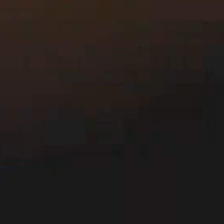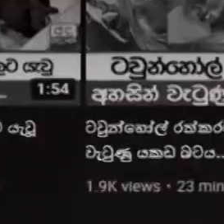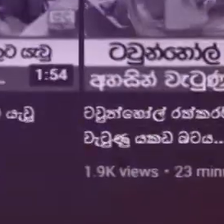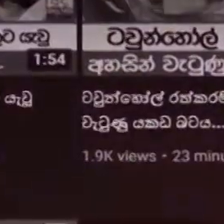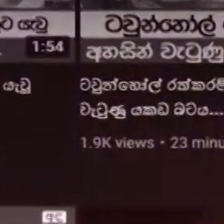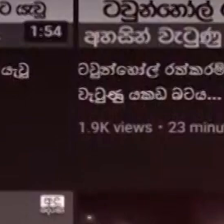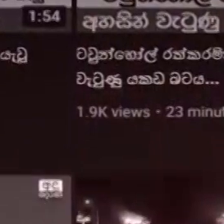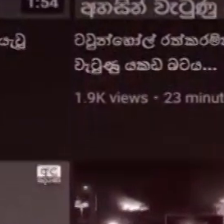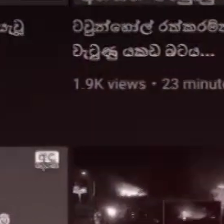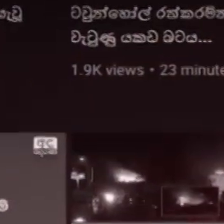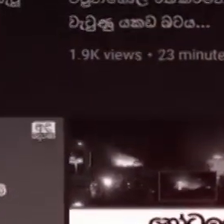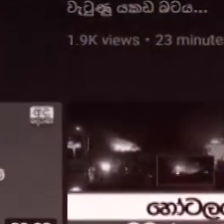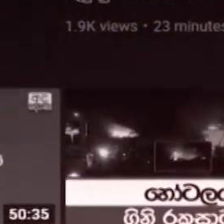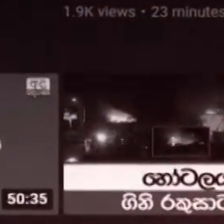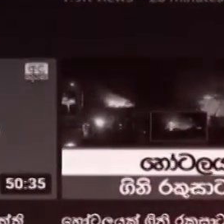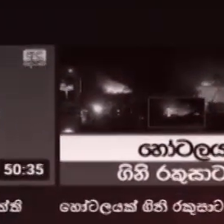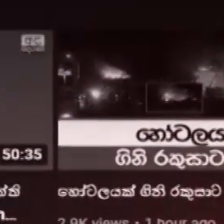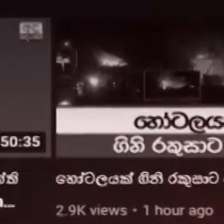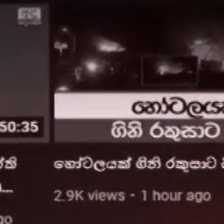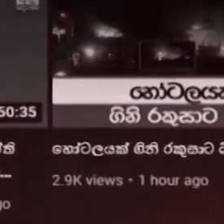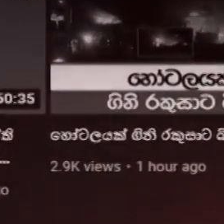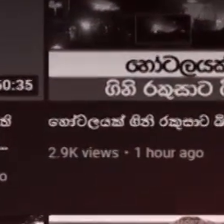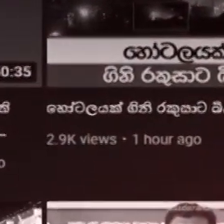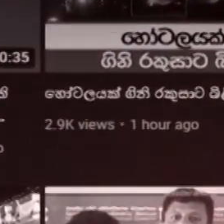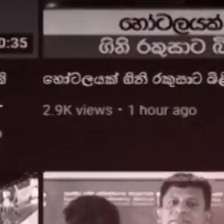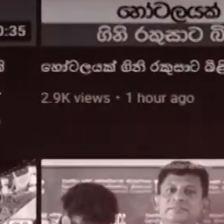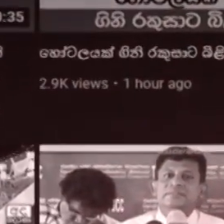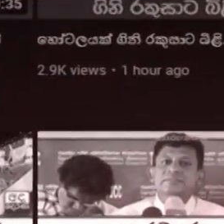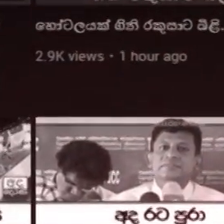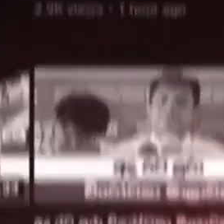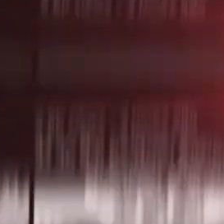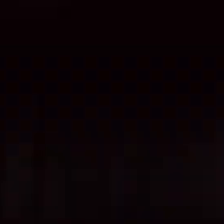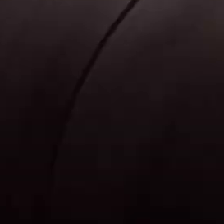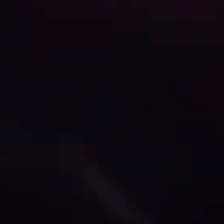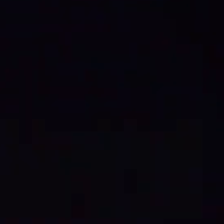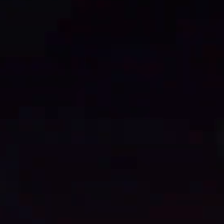Nalikava. YouTube AdaDerana Denma subscribe karanna.